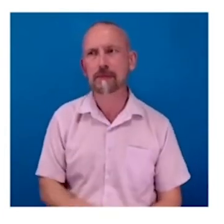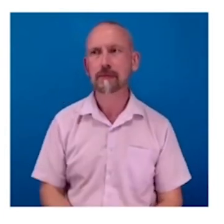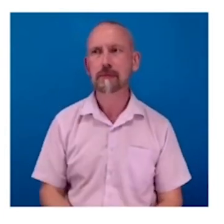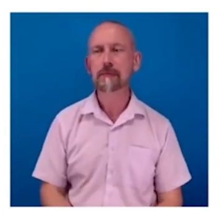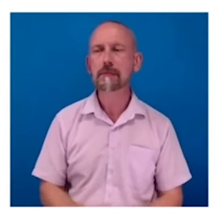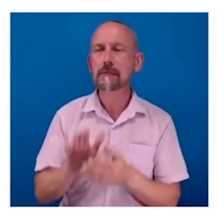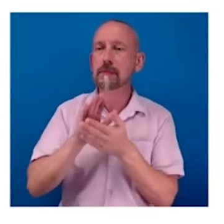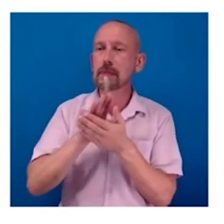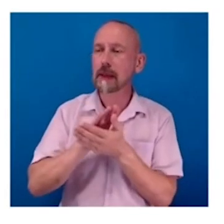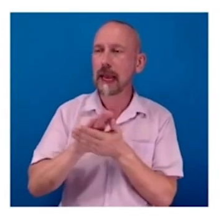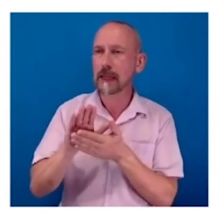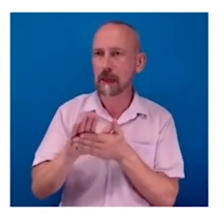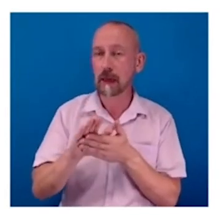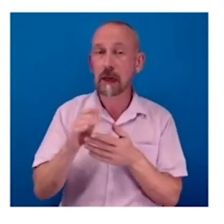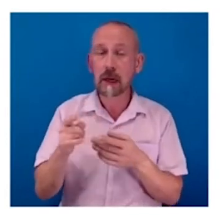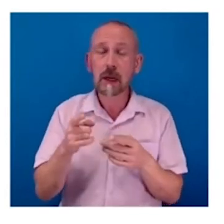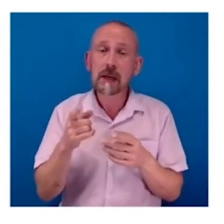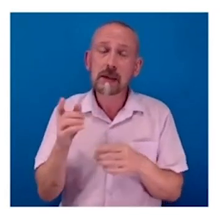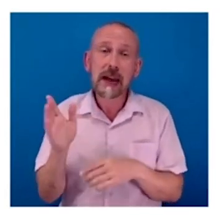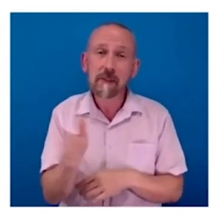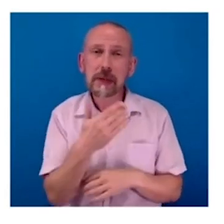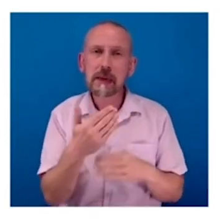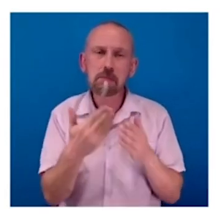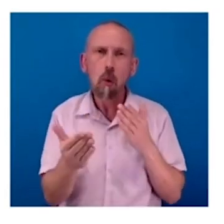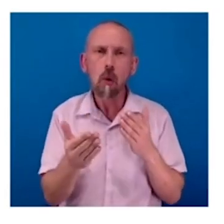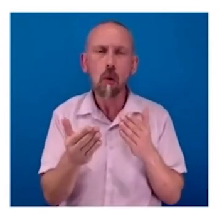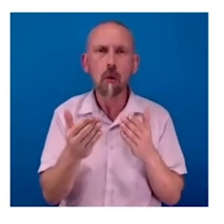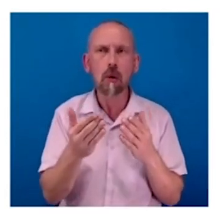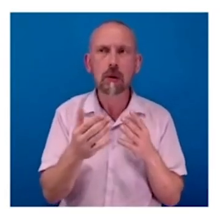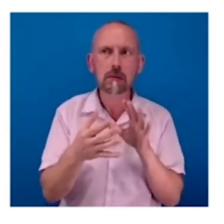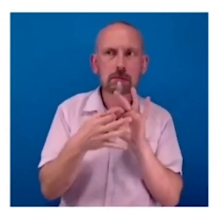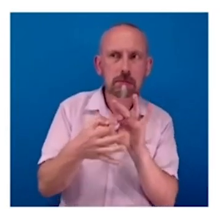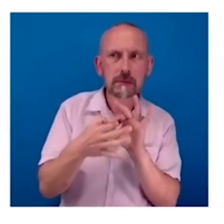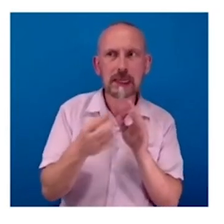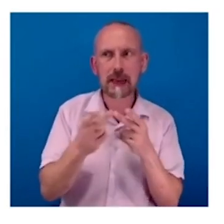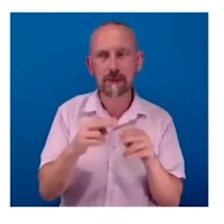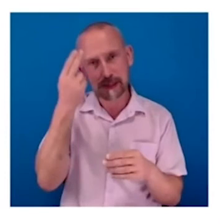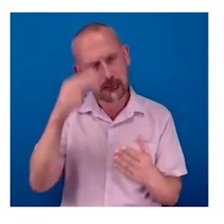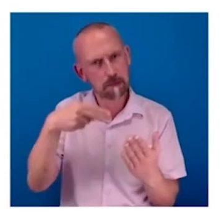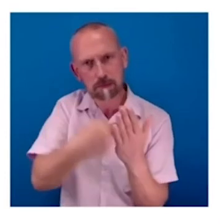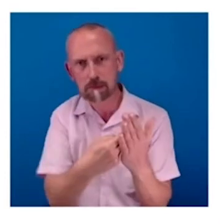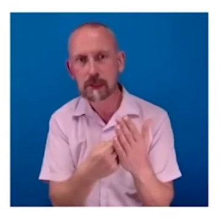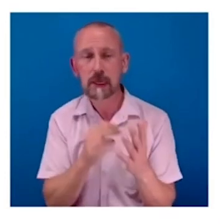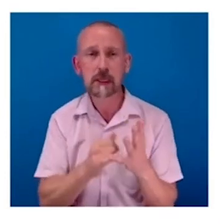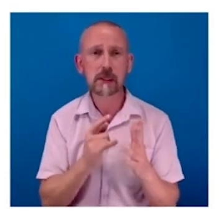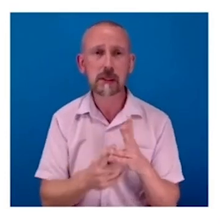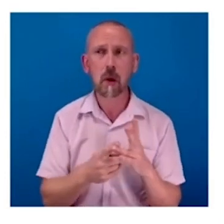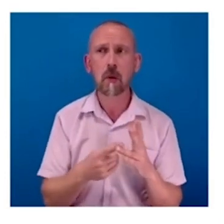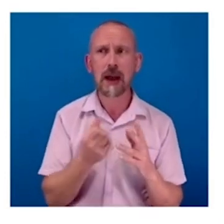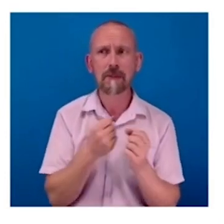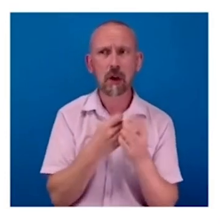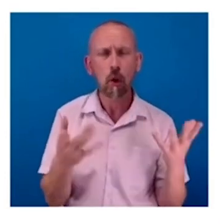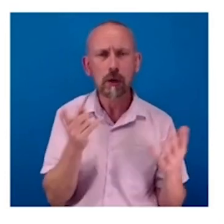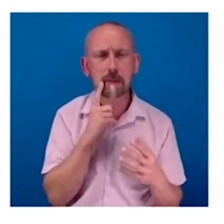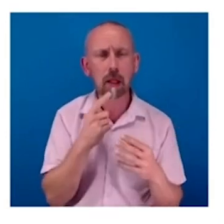a name on a piece of paper, on a bit of screen, right? So I definitely feel it was like that, and I had a lot of people just ping me direct